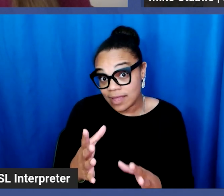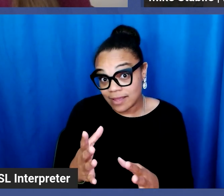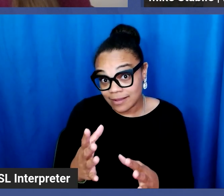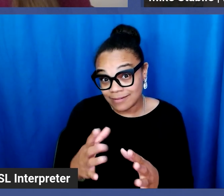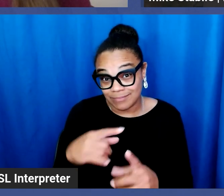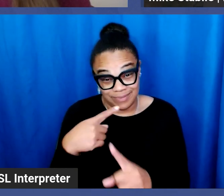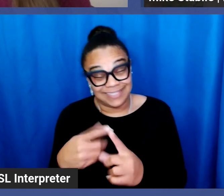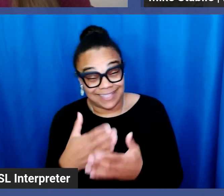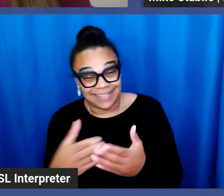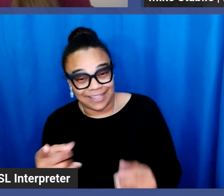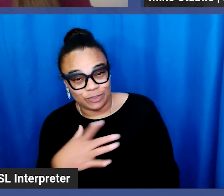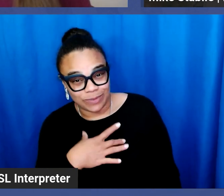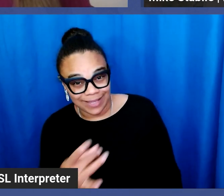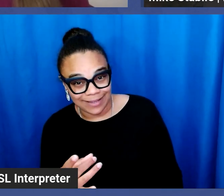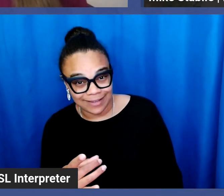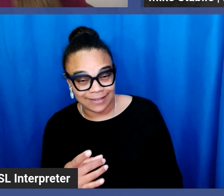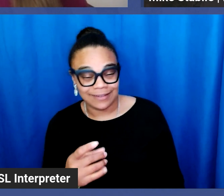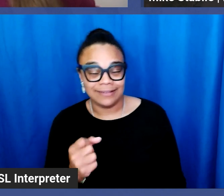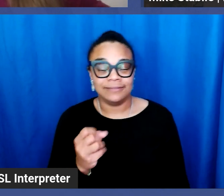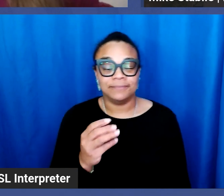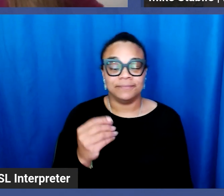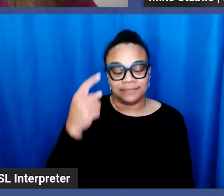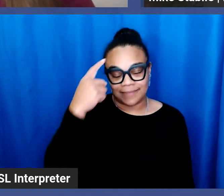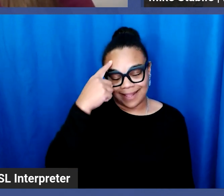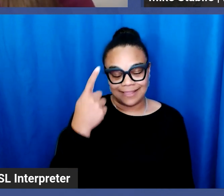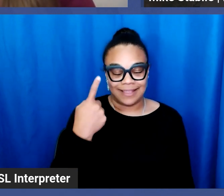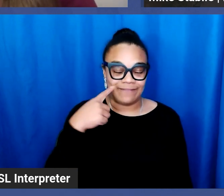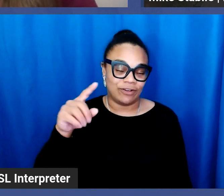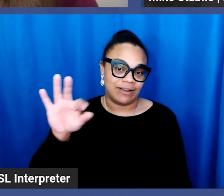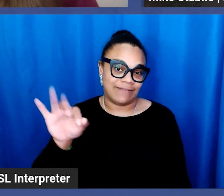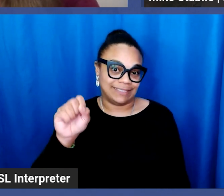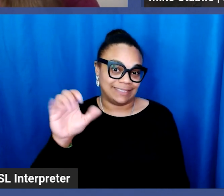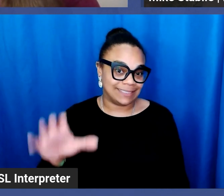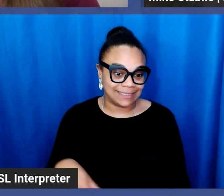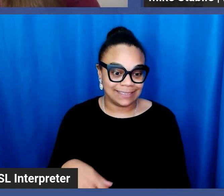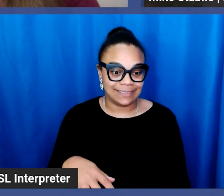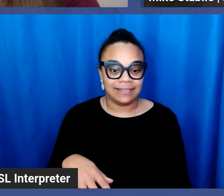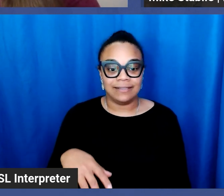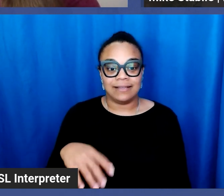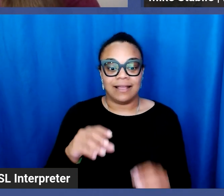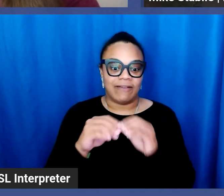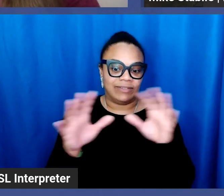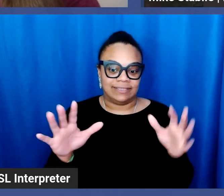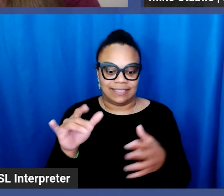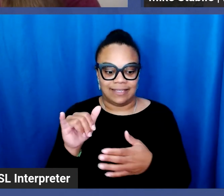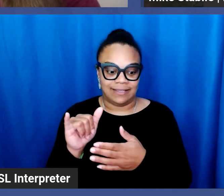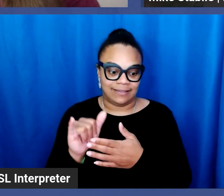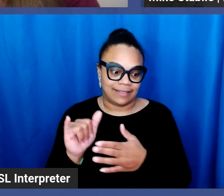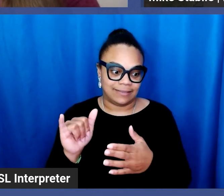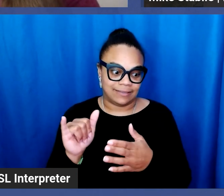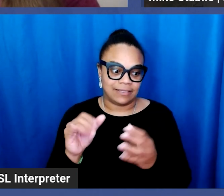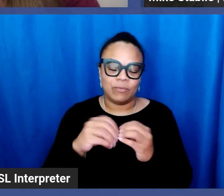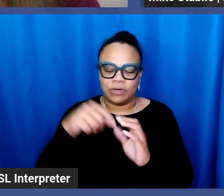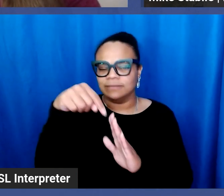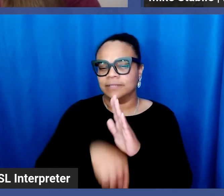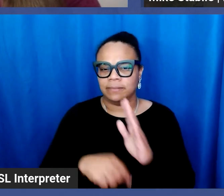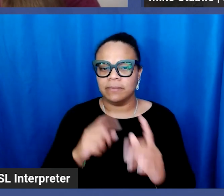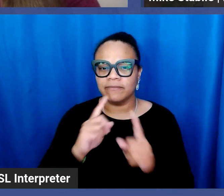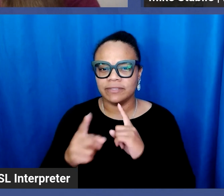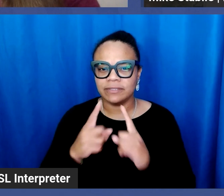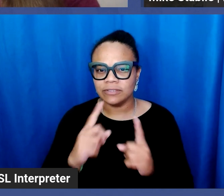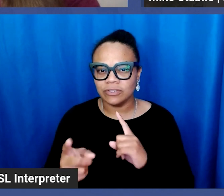As well as the stuff that you do like. And I think that for FSC, obviously, that's a larger conversation that we have